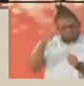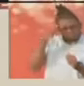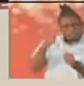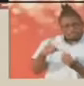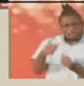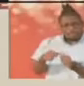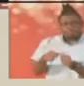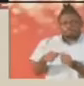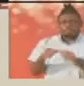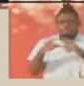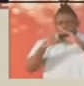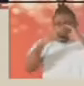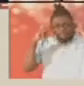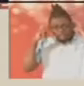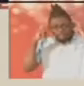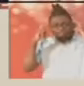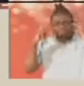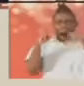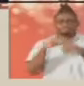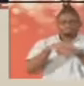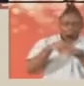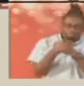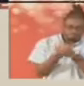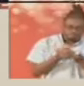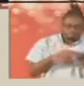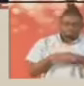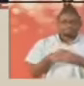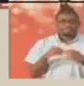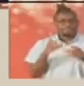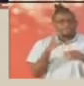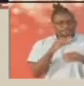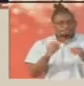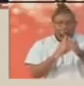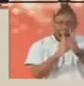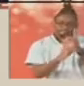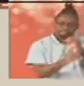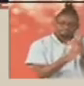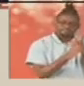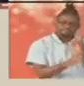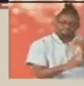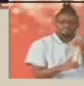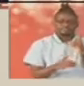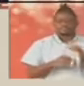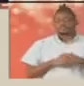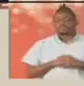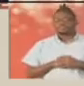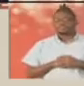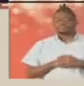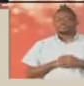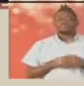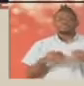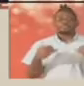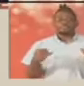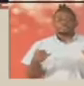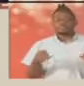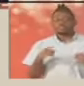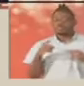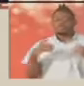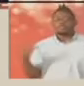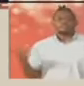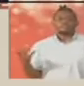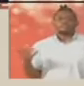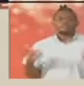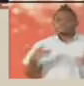wear a mask, wash our hands, and watch our distance. So, coming back to Caroni, the reason that I'm here.